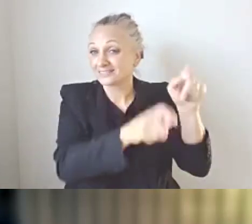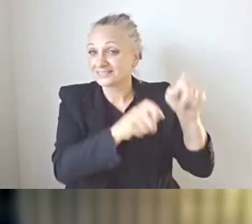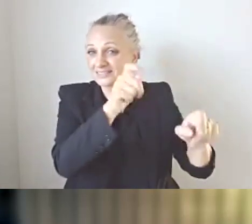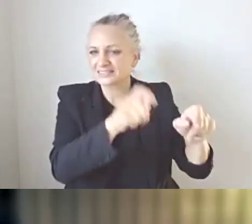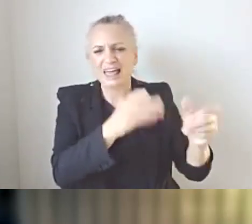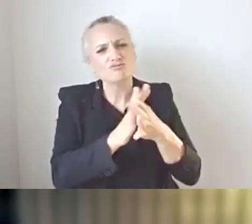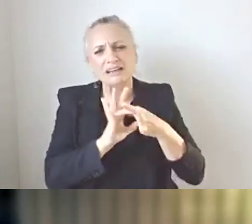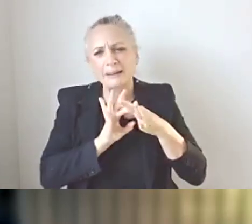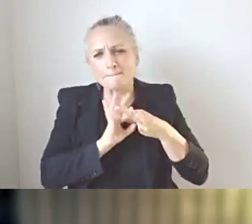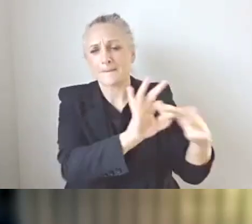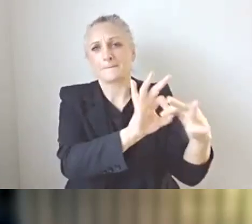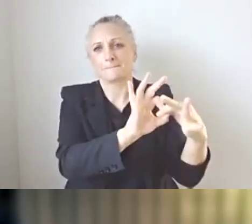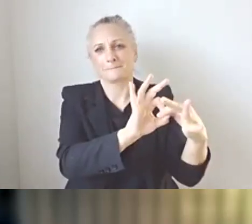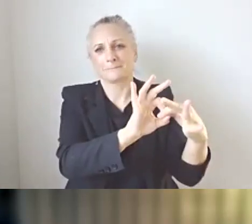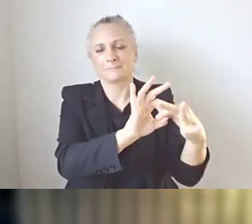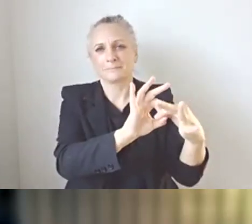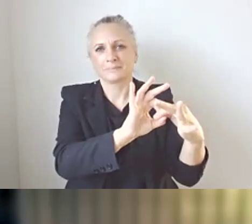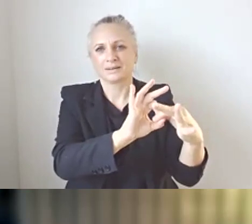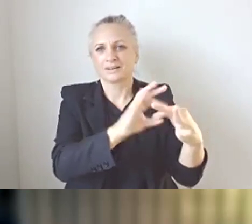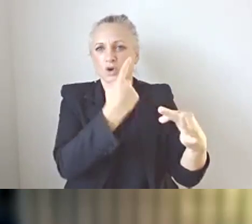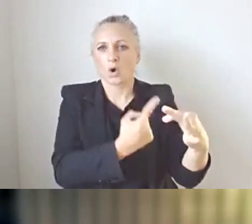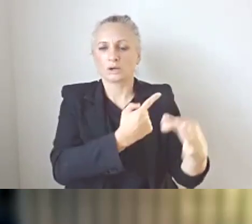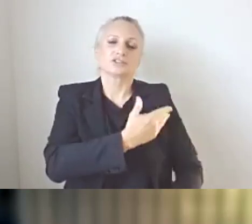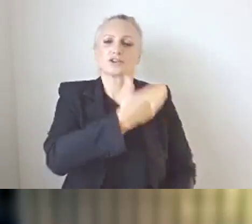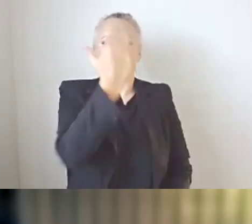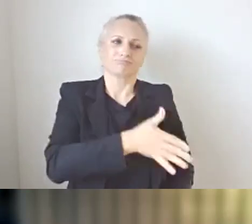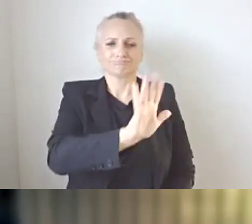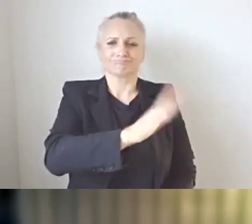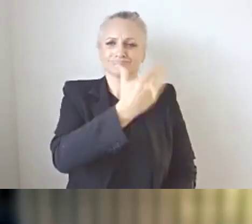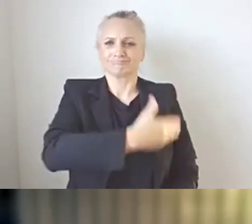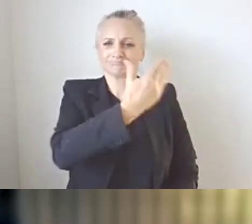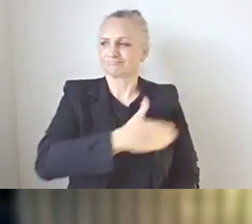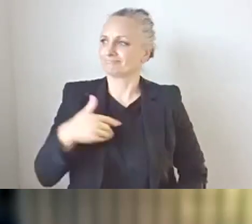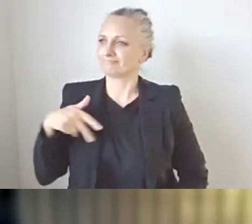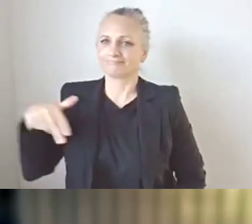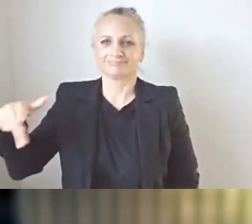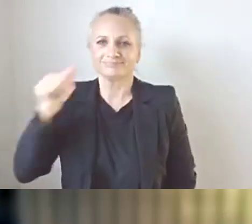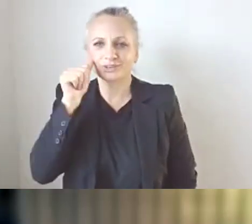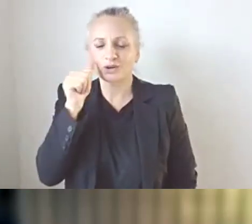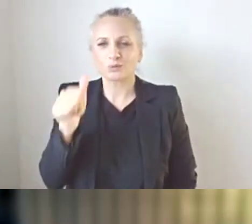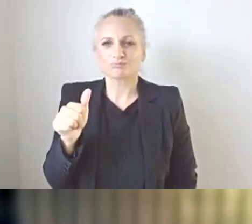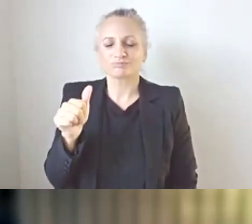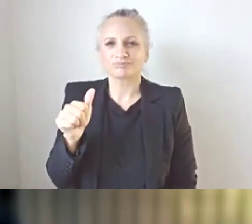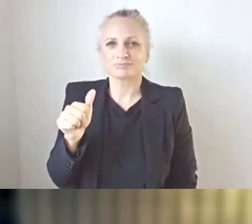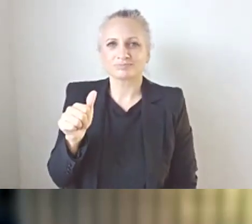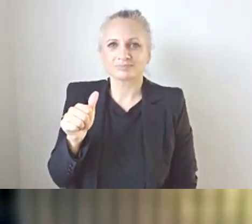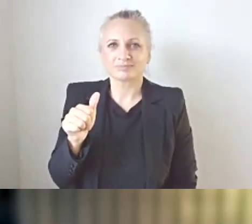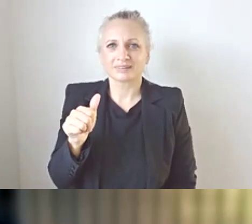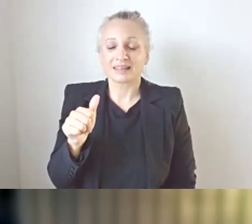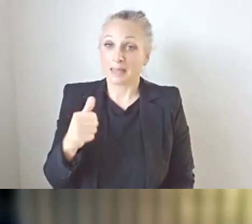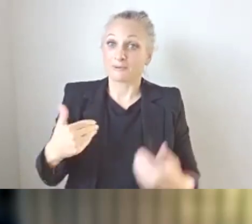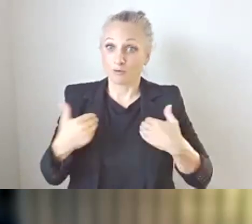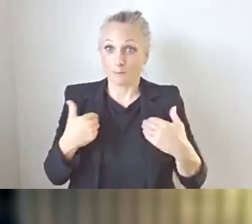the sort of the front, because no one would know a lot of these things about